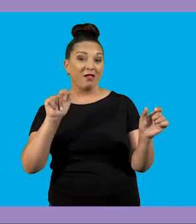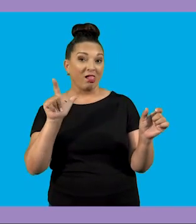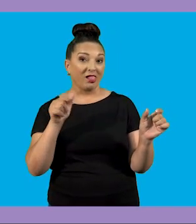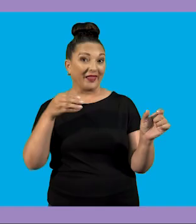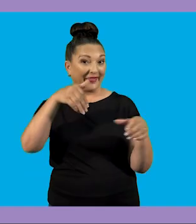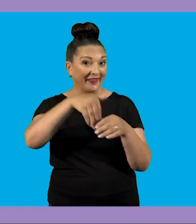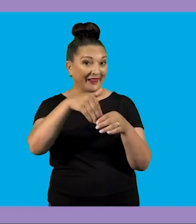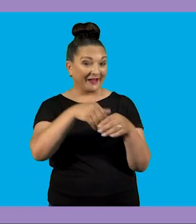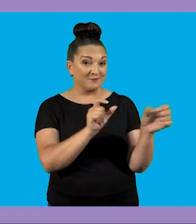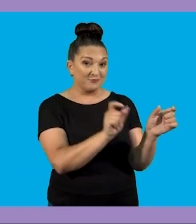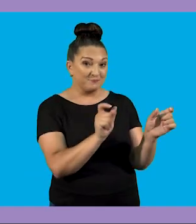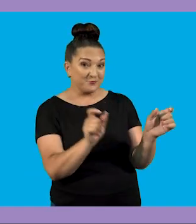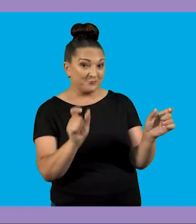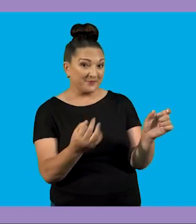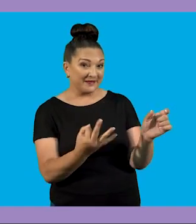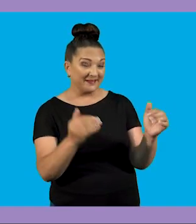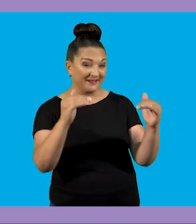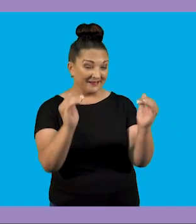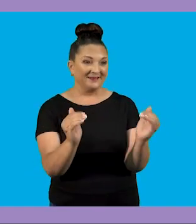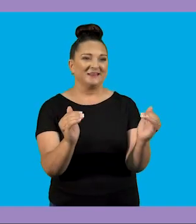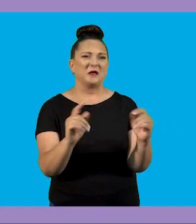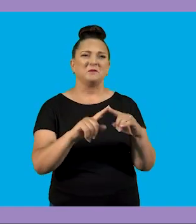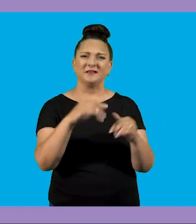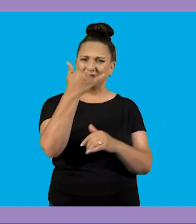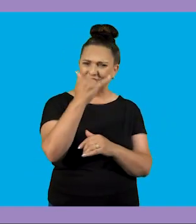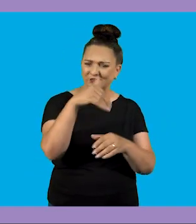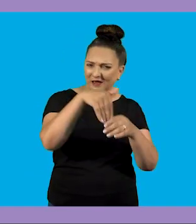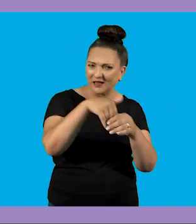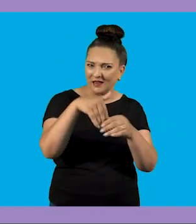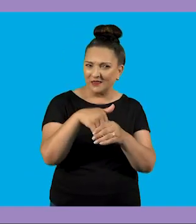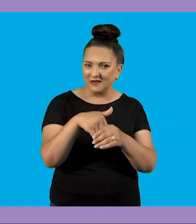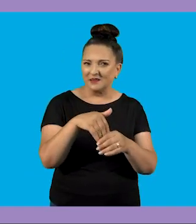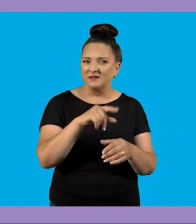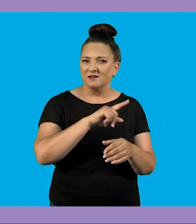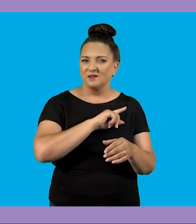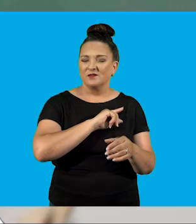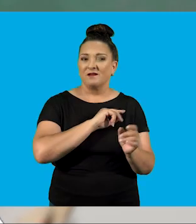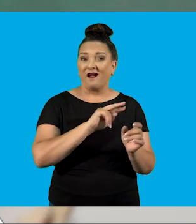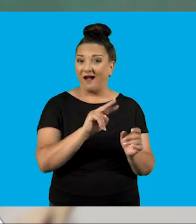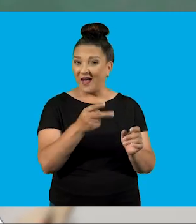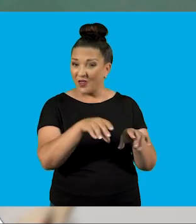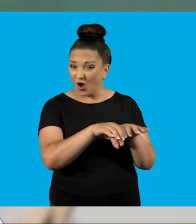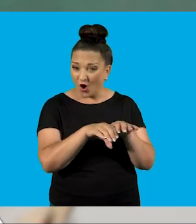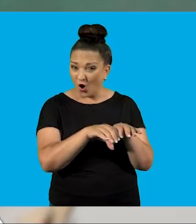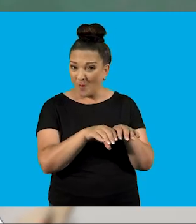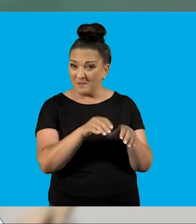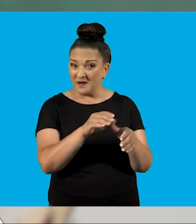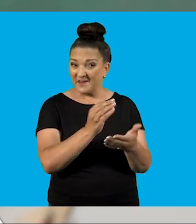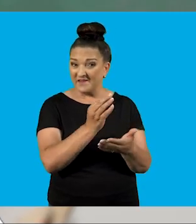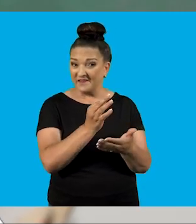And remember, every time we take out the common factor, we need to check, especially with the ones inside the bracket, just to make sure that there is